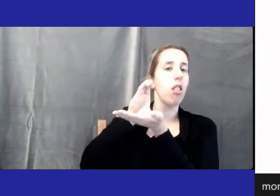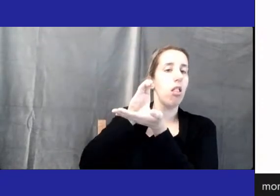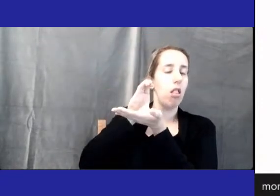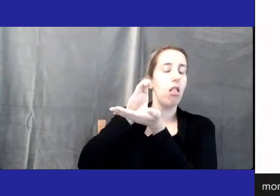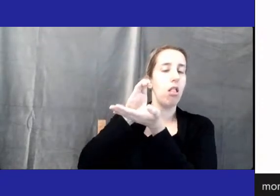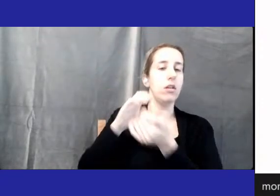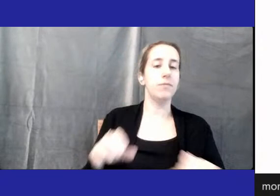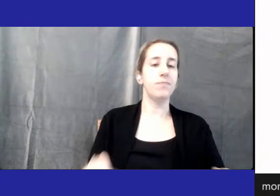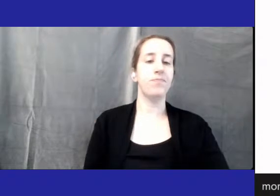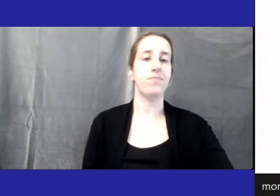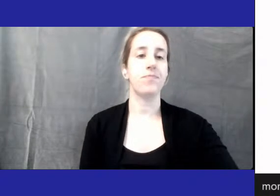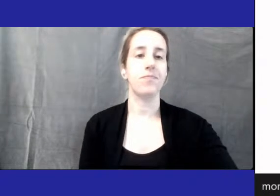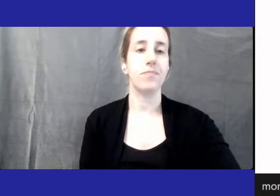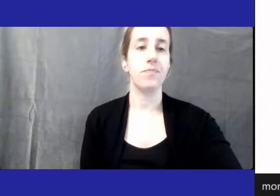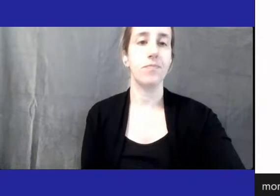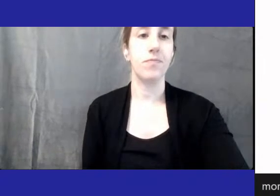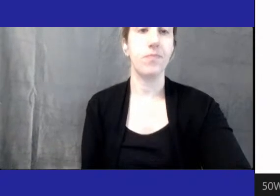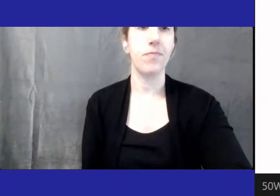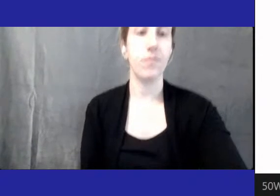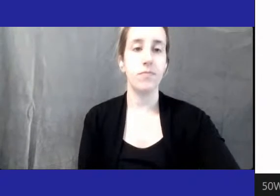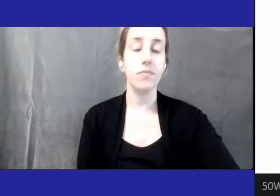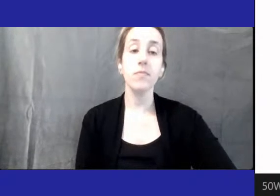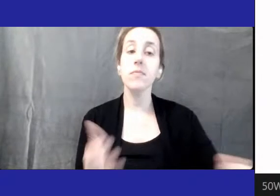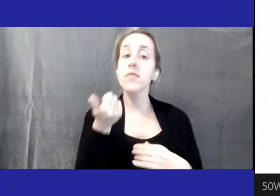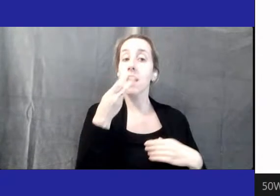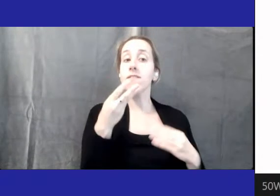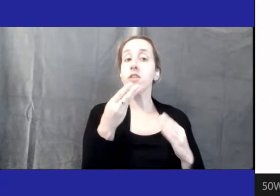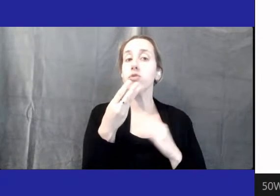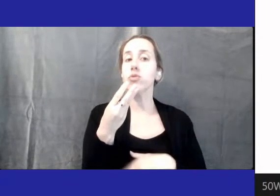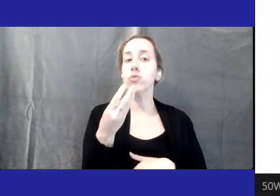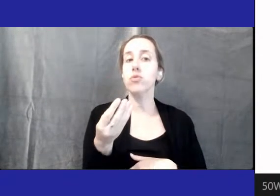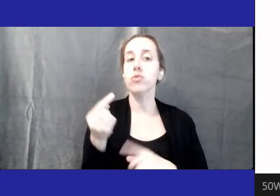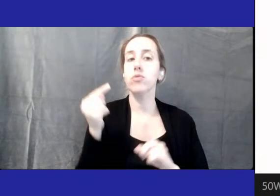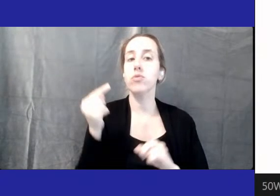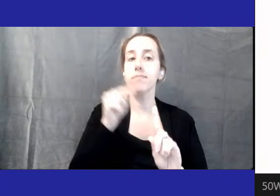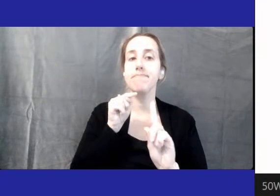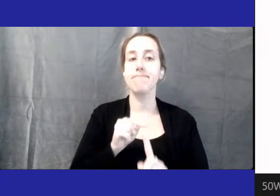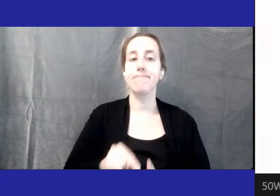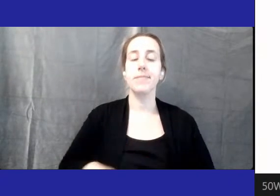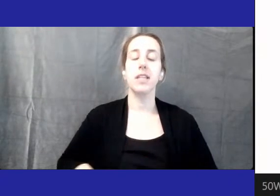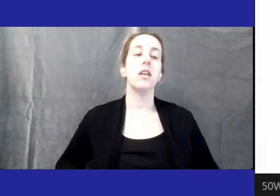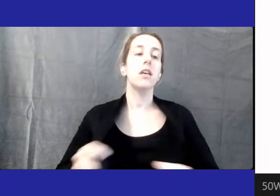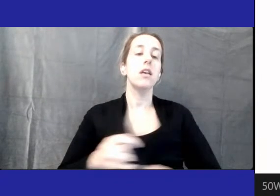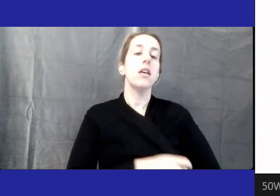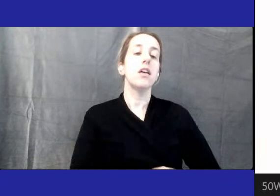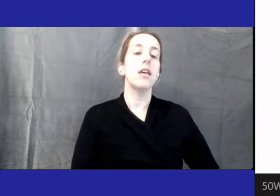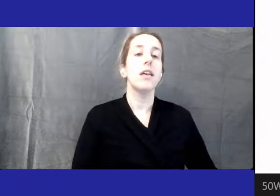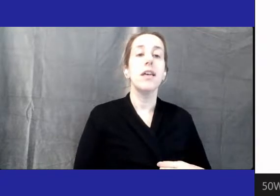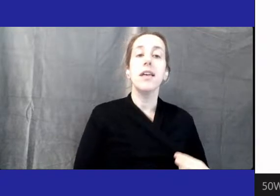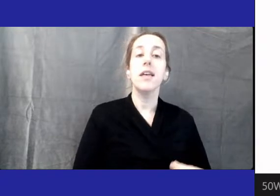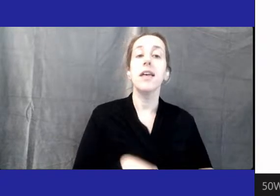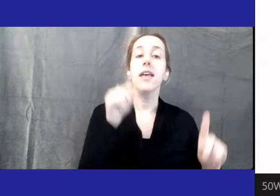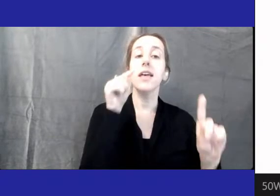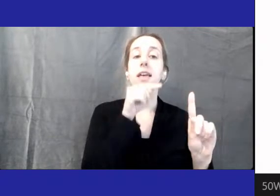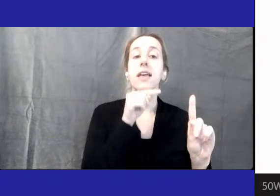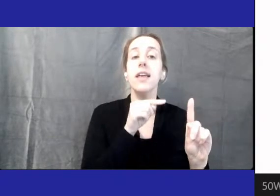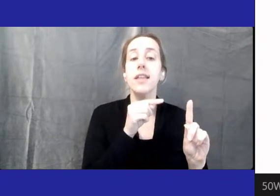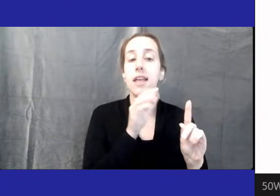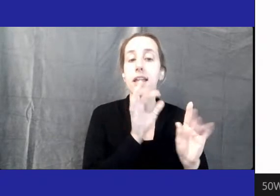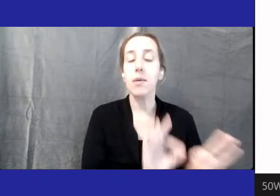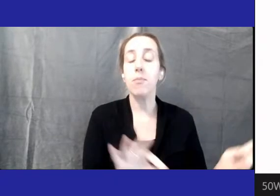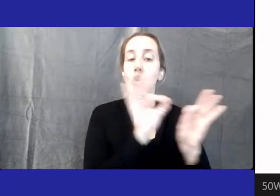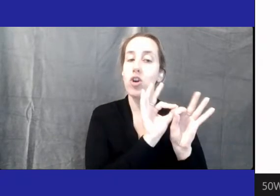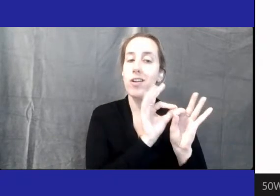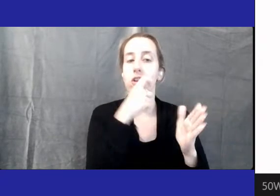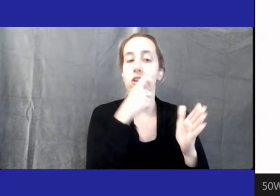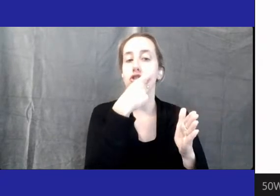A couple notes, right? A really important part of this contract is that the cost structure is pre-established, so we would